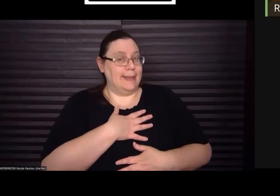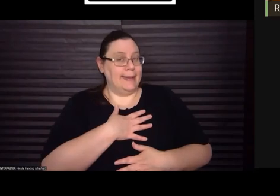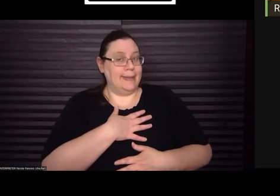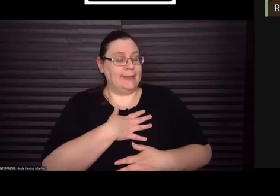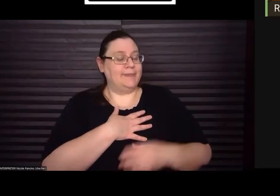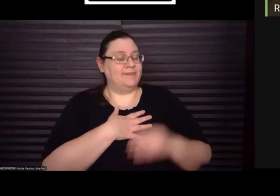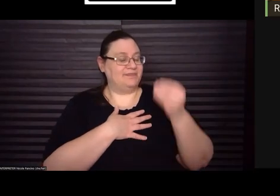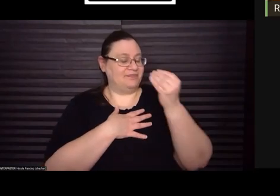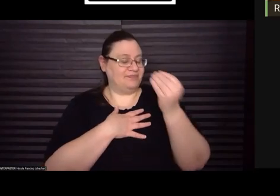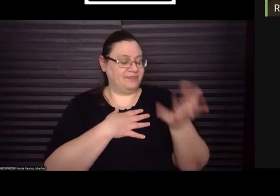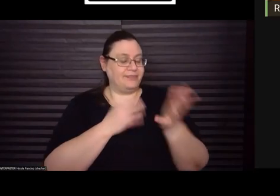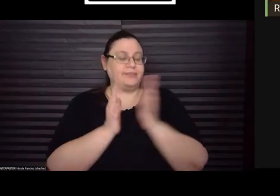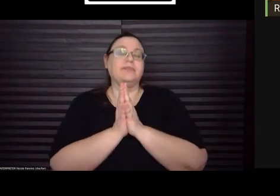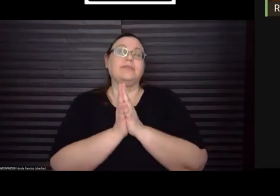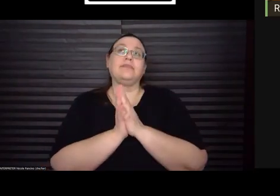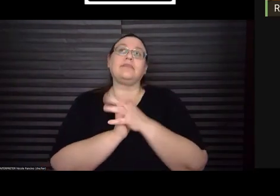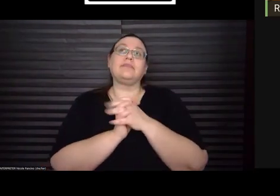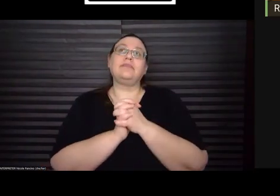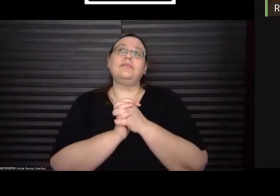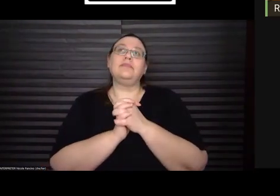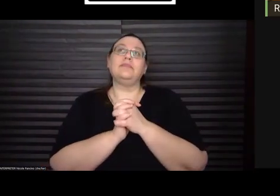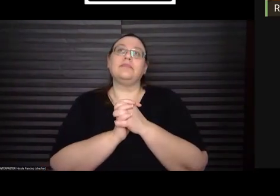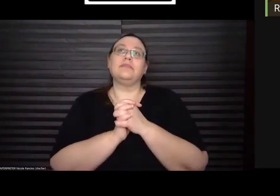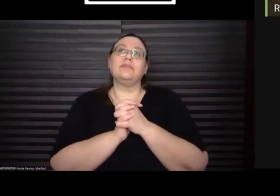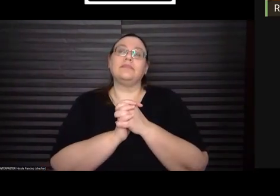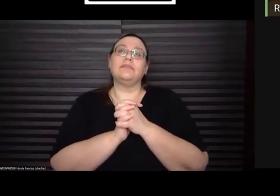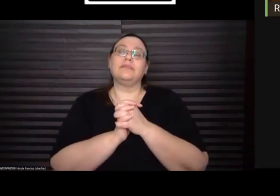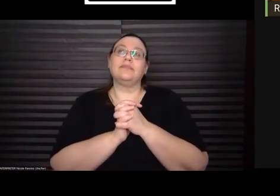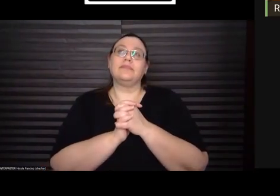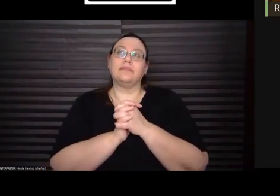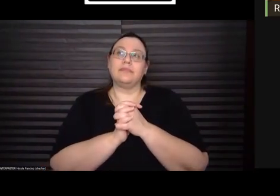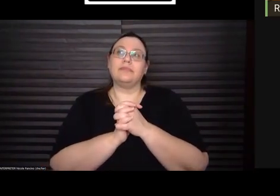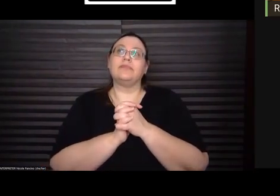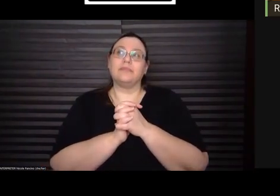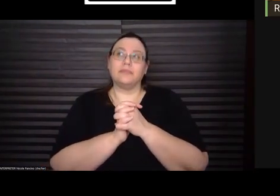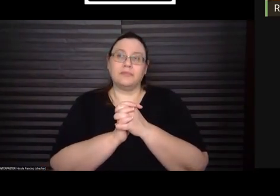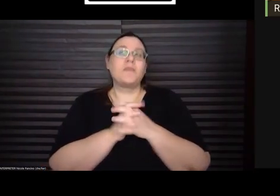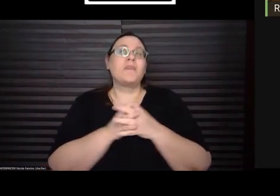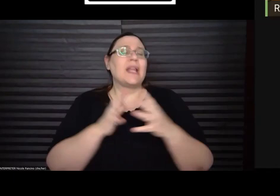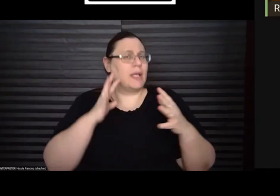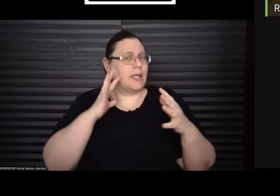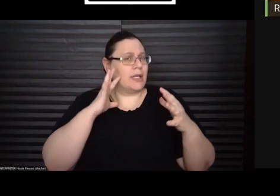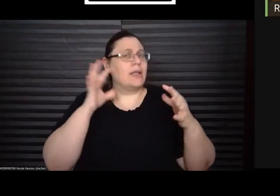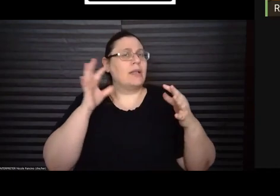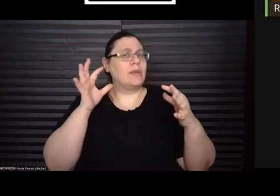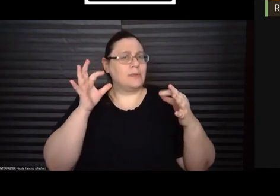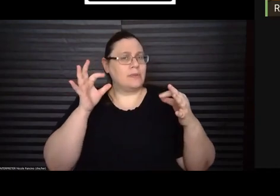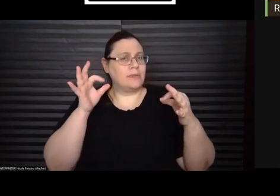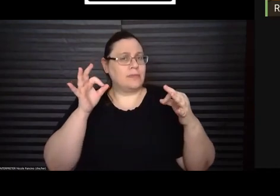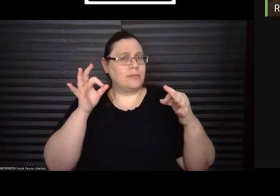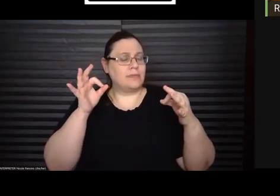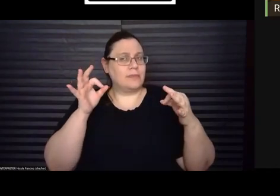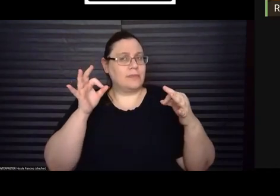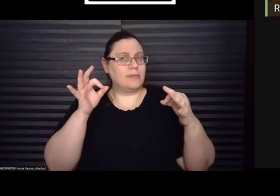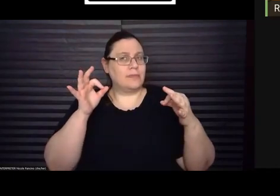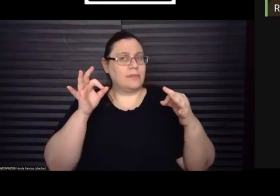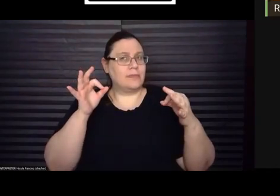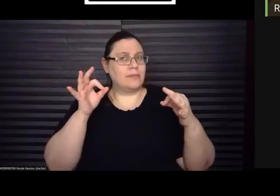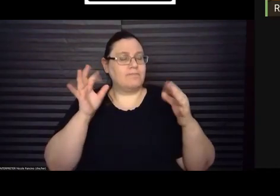did? I mean, I think, you know, it was a decision that